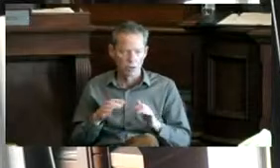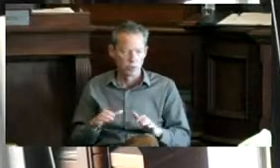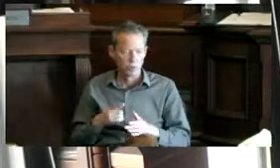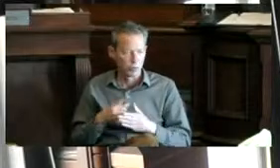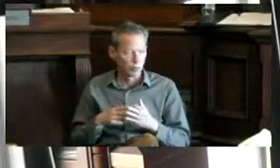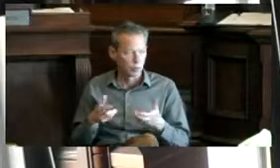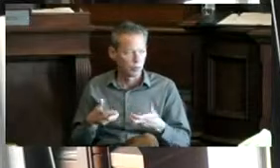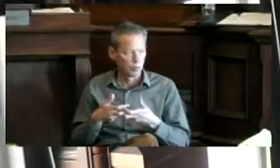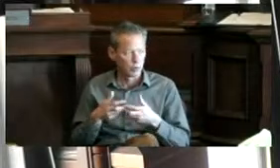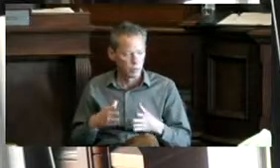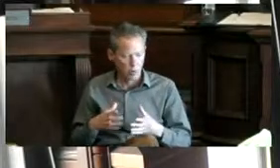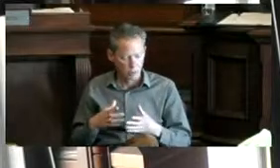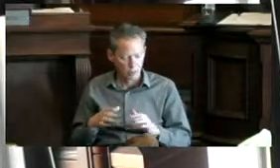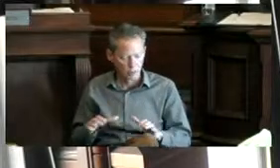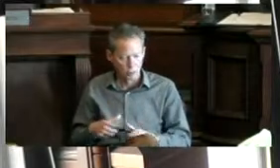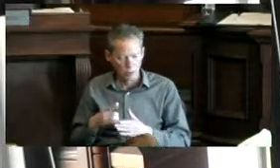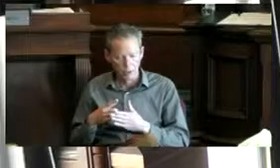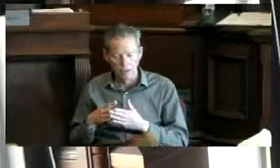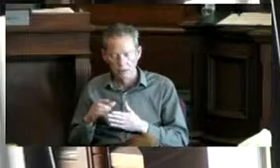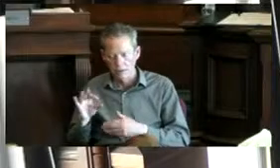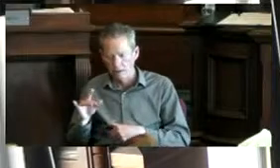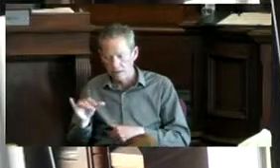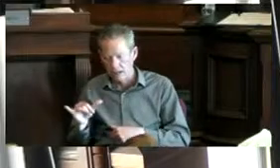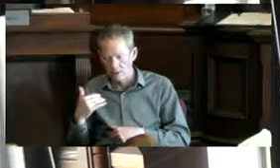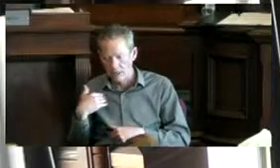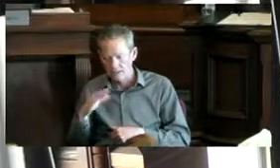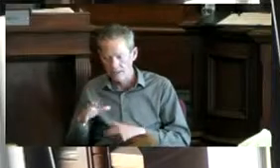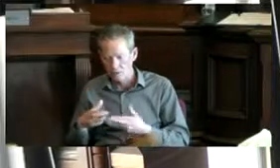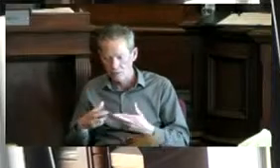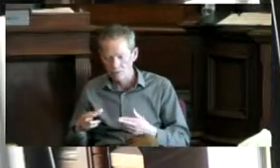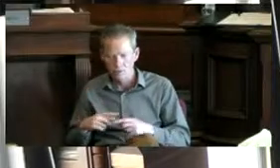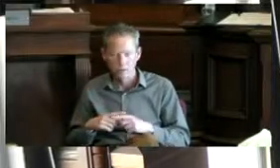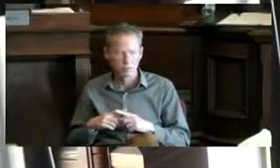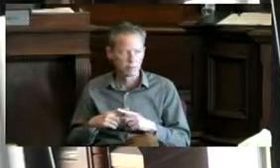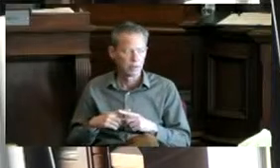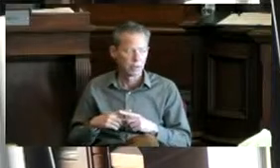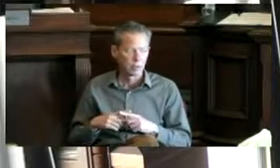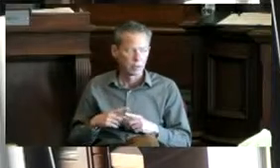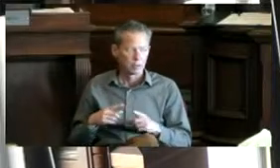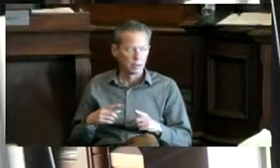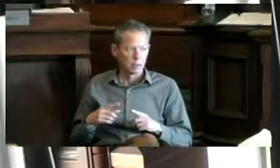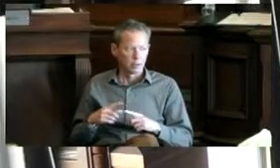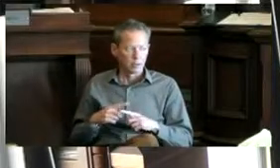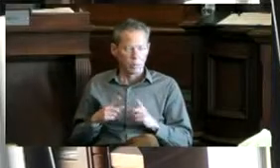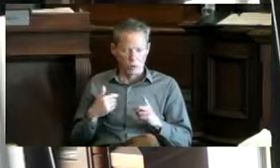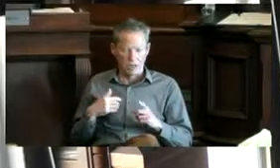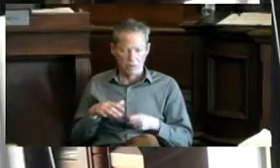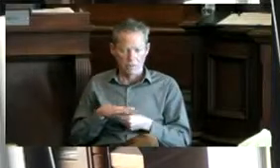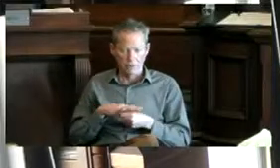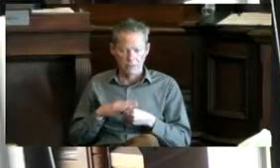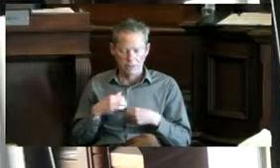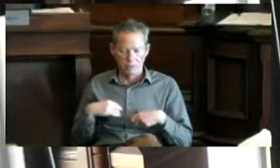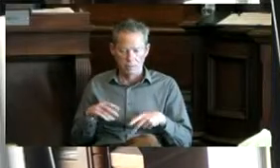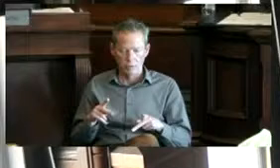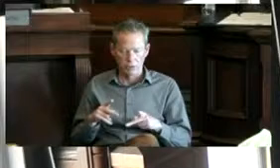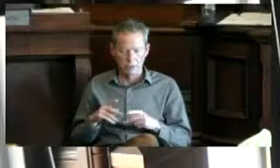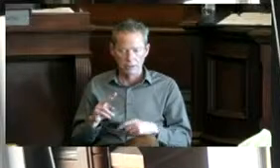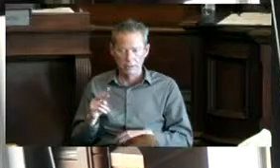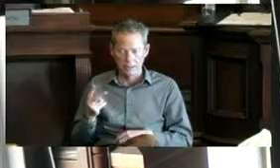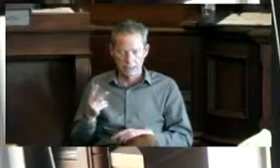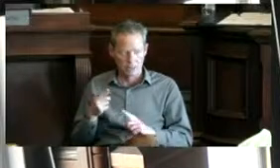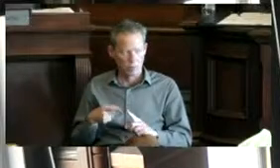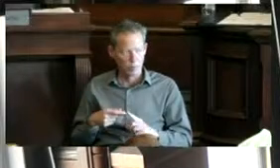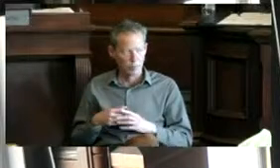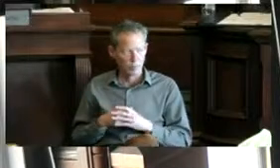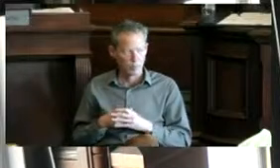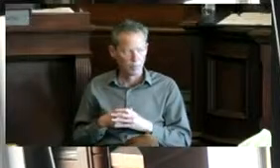partners bring what they bring, the county has what they bring, but we can bring the building, right? Because we have the space and we have the opportunity to be able to do that. The second point I'll make